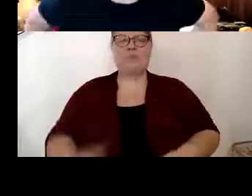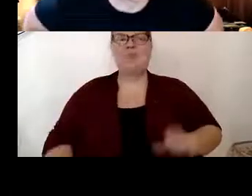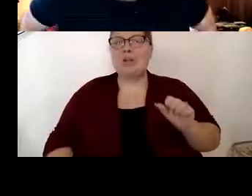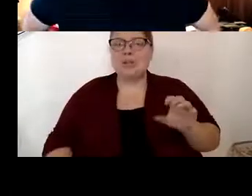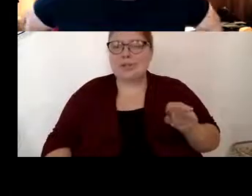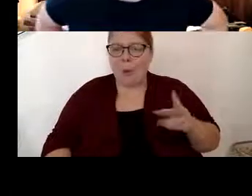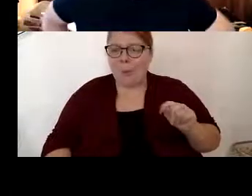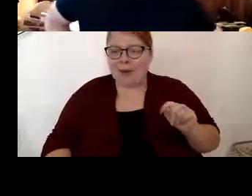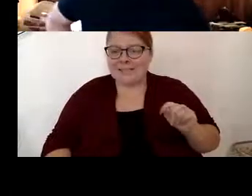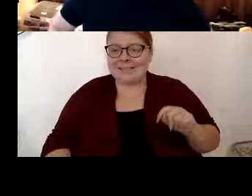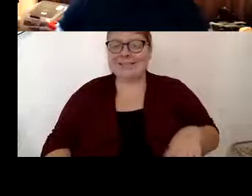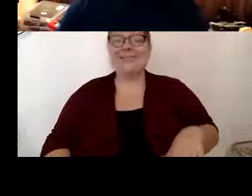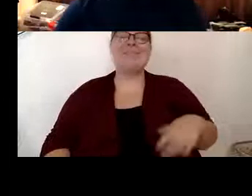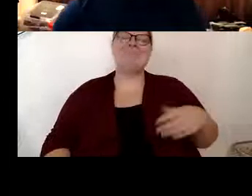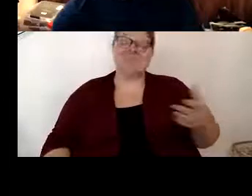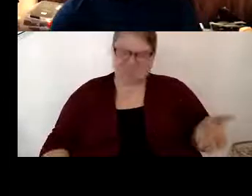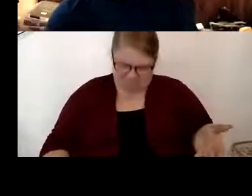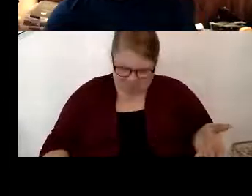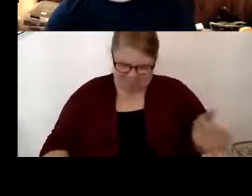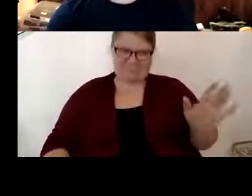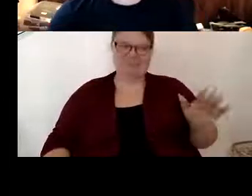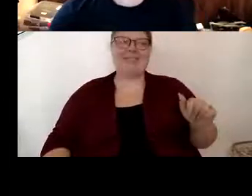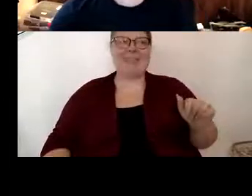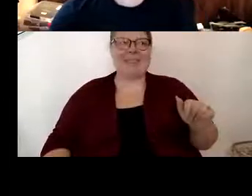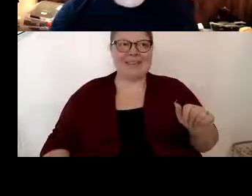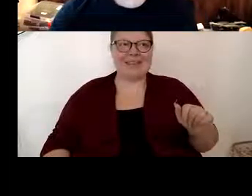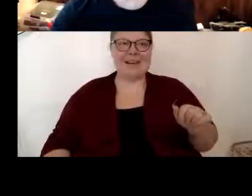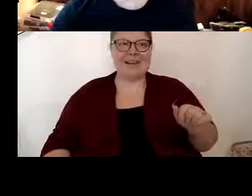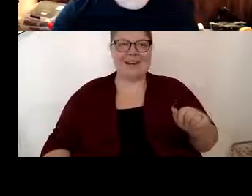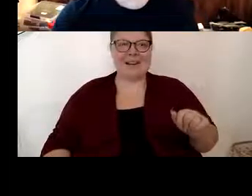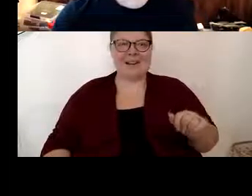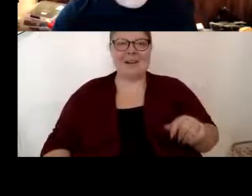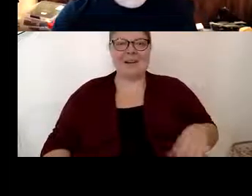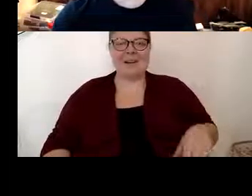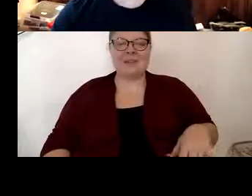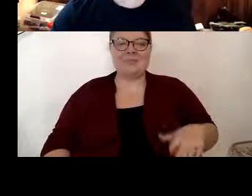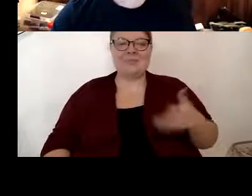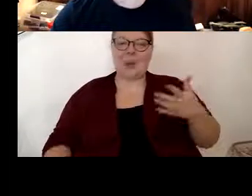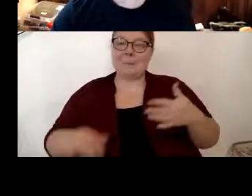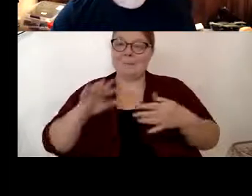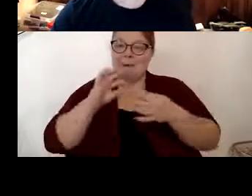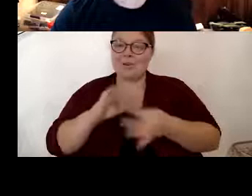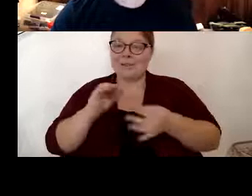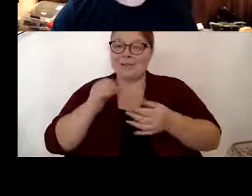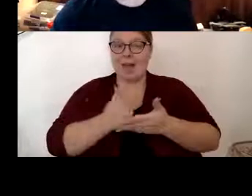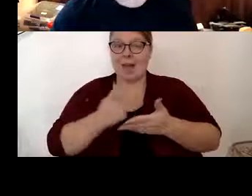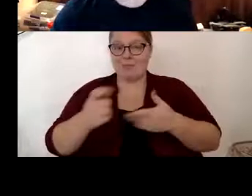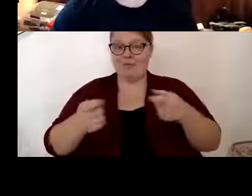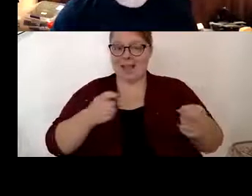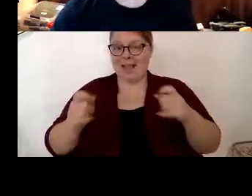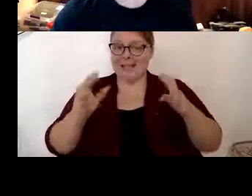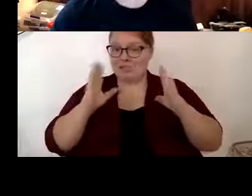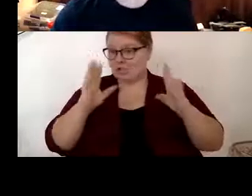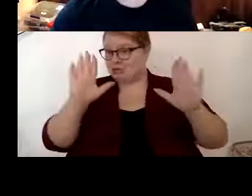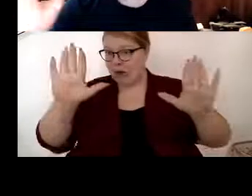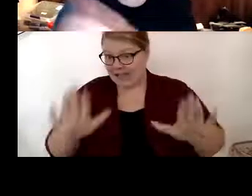that mindfulness did, it would be amazing, right? In terms of helping people just regulate attention. But,